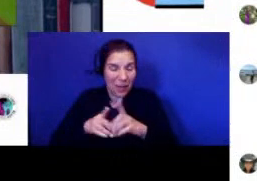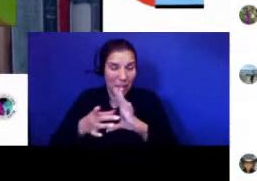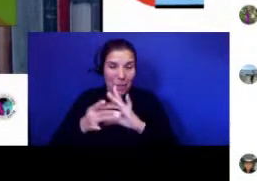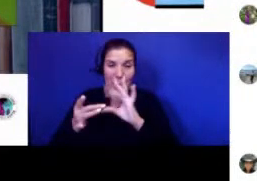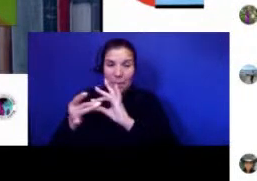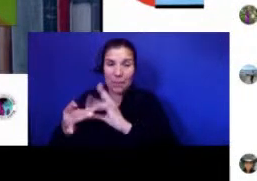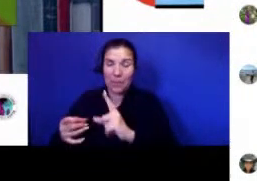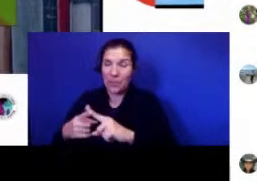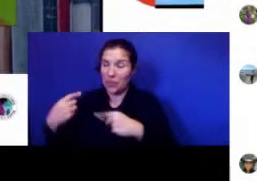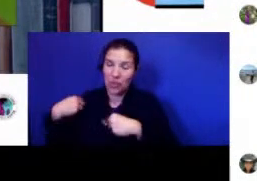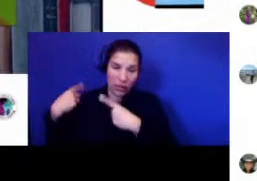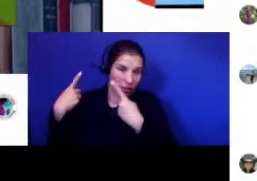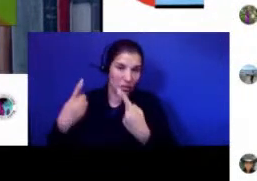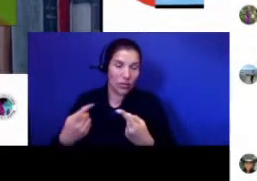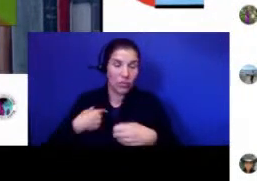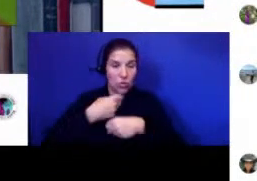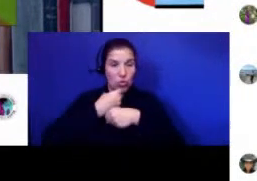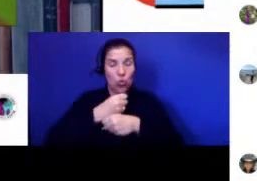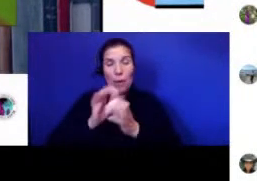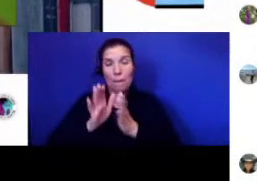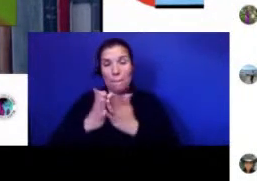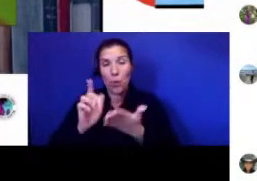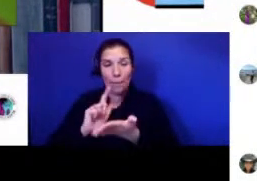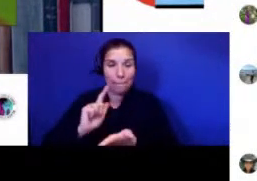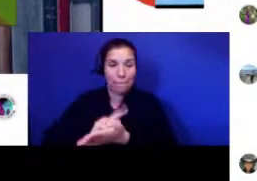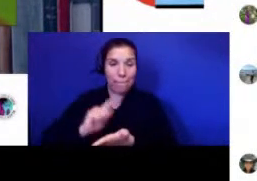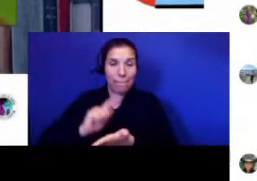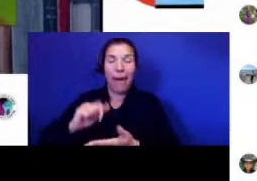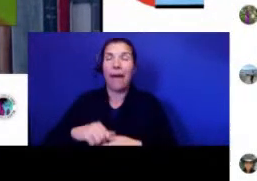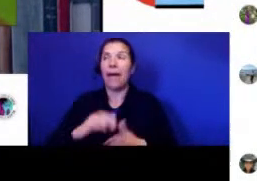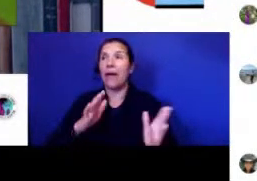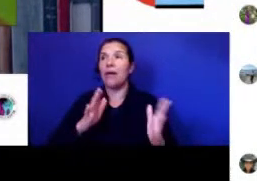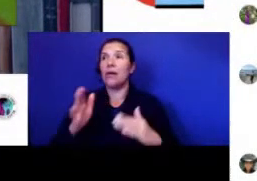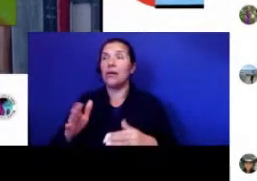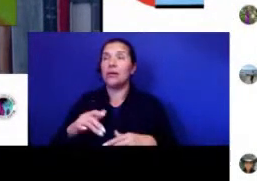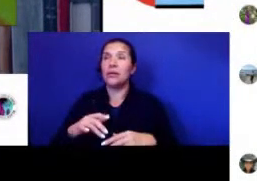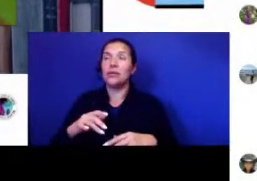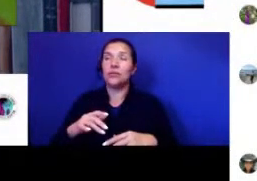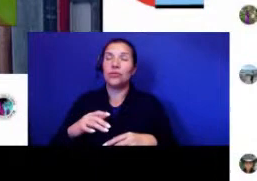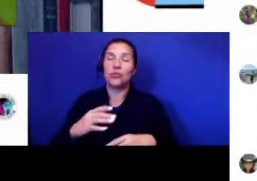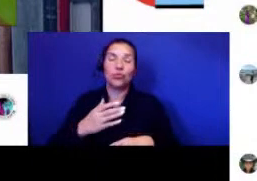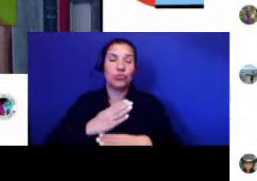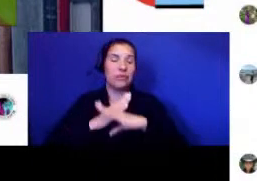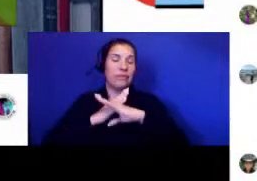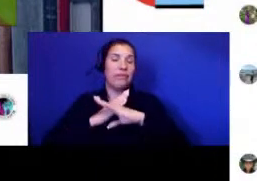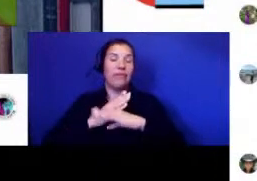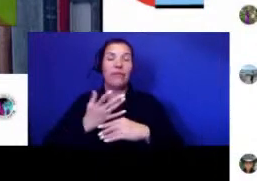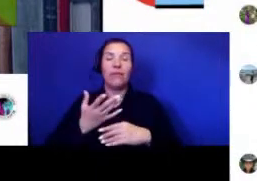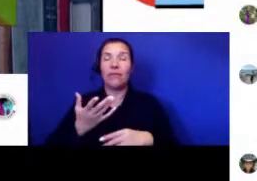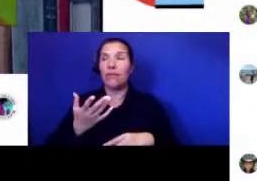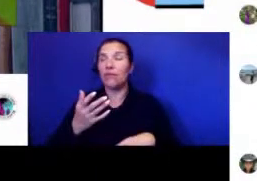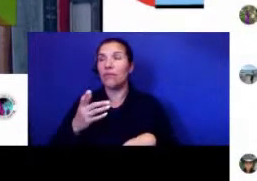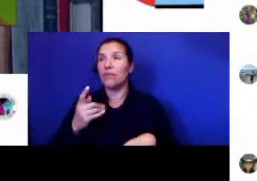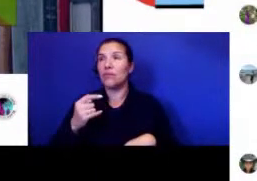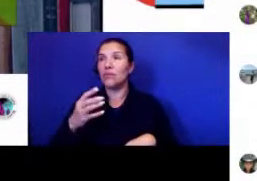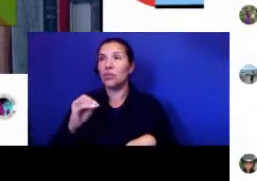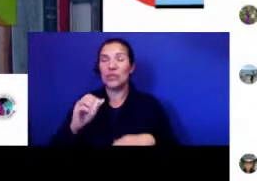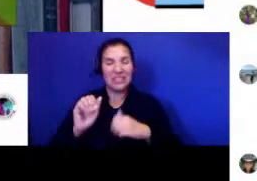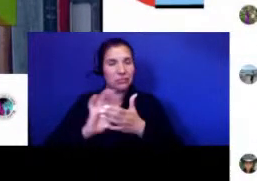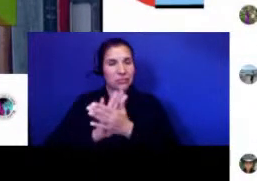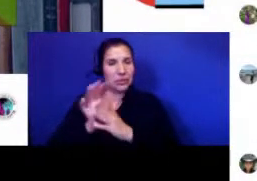used to create book bans, to create divisive and